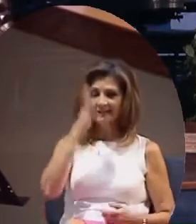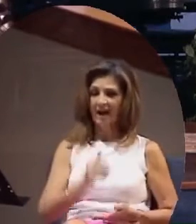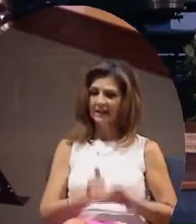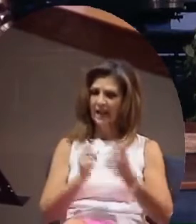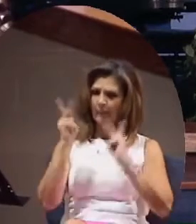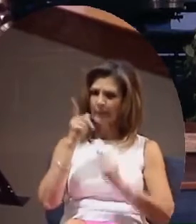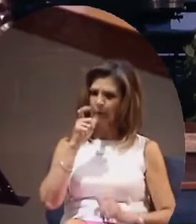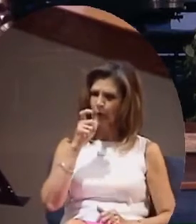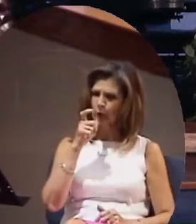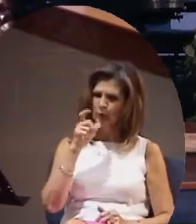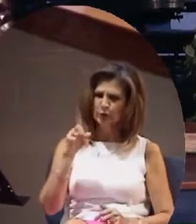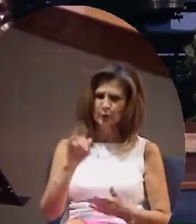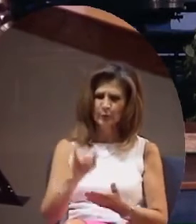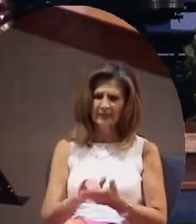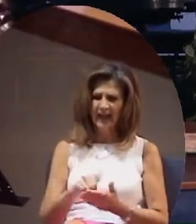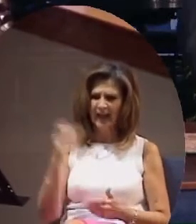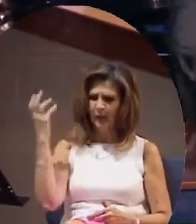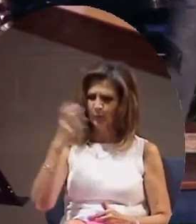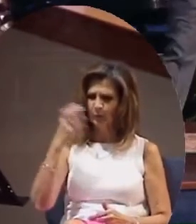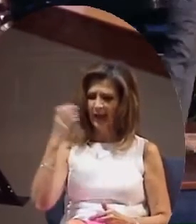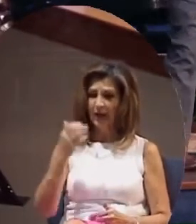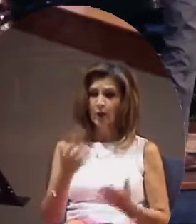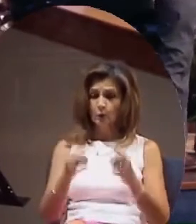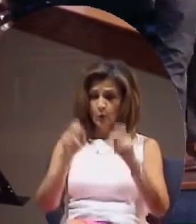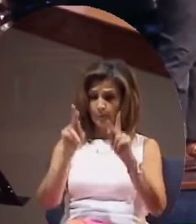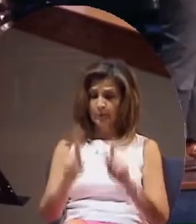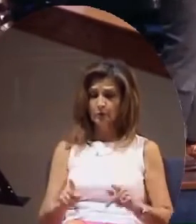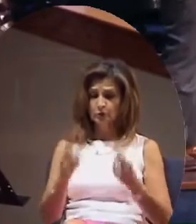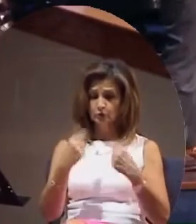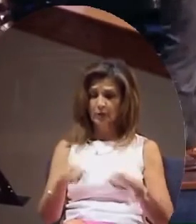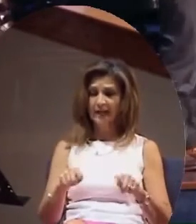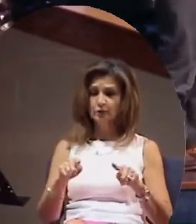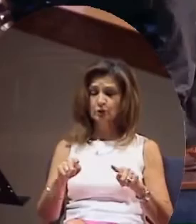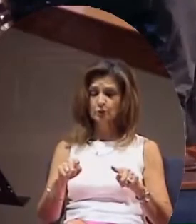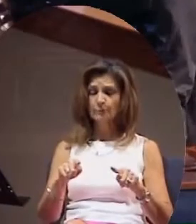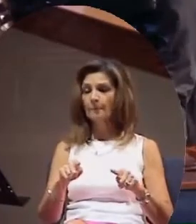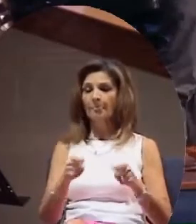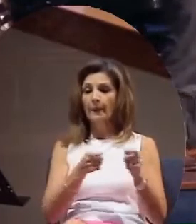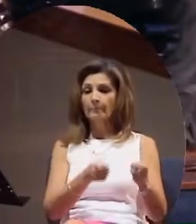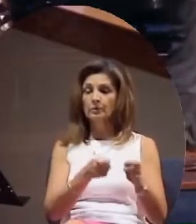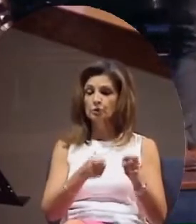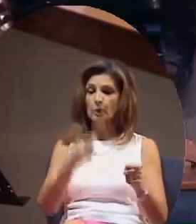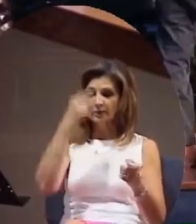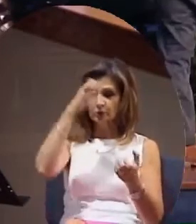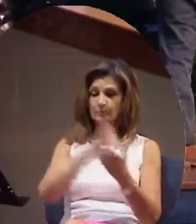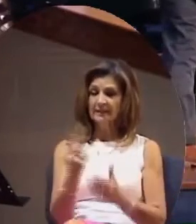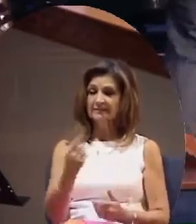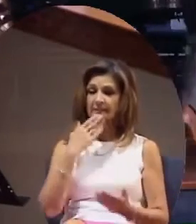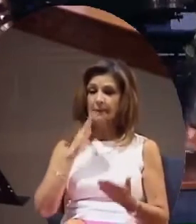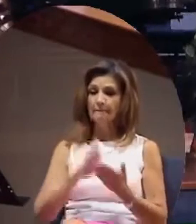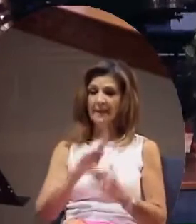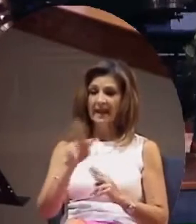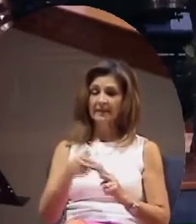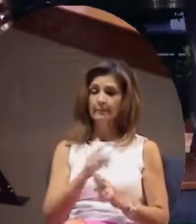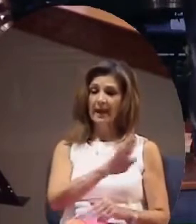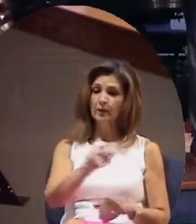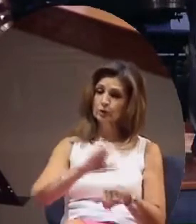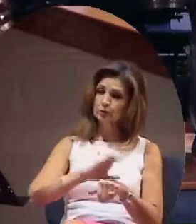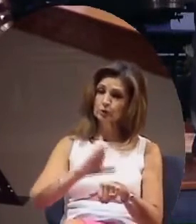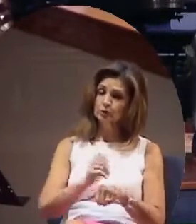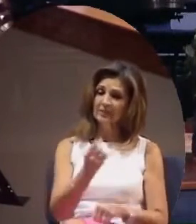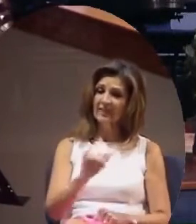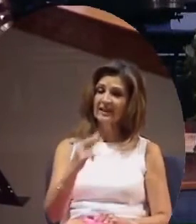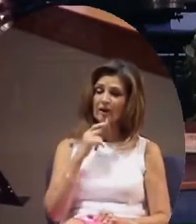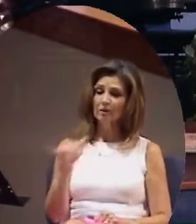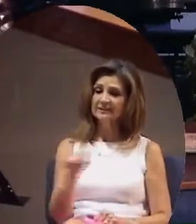like that. You watch somebody that tries to talk you into believing something bad about your church or your preacher. They are